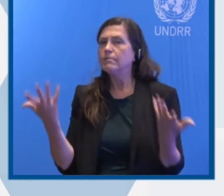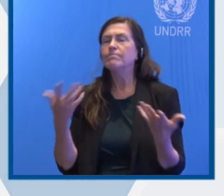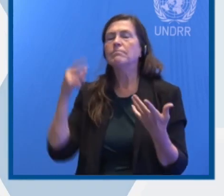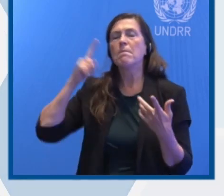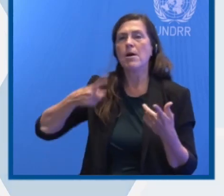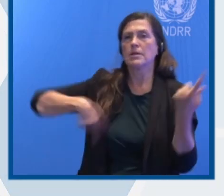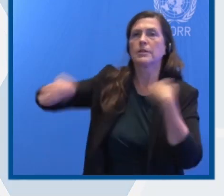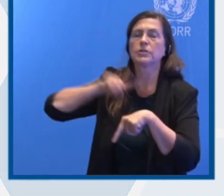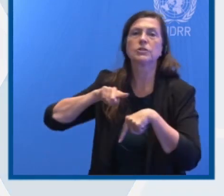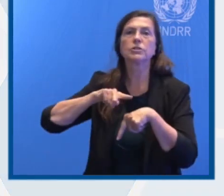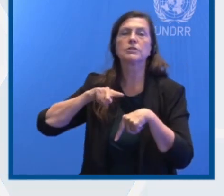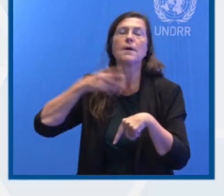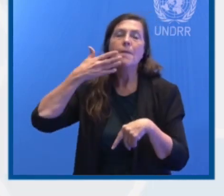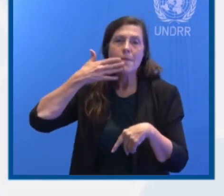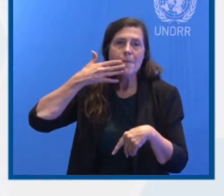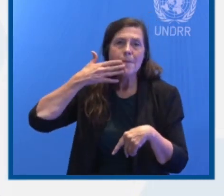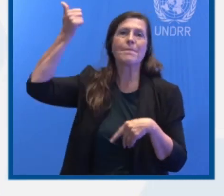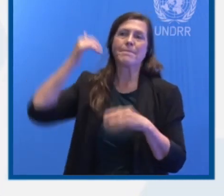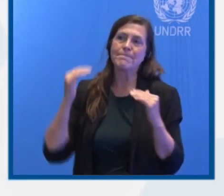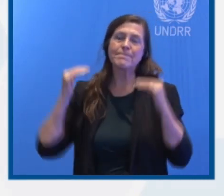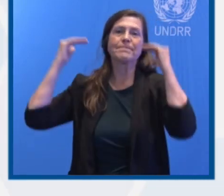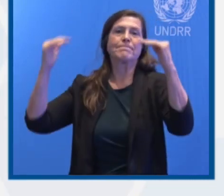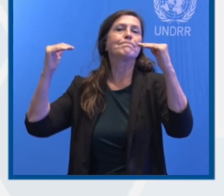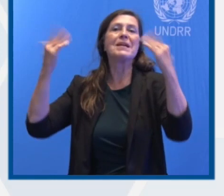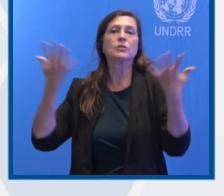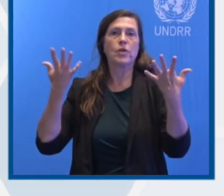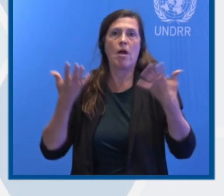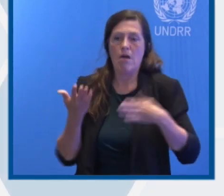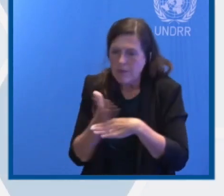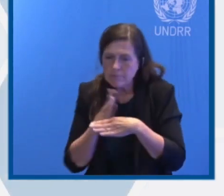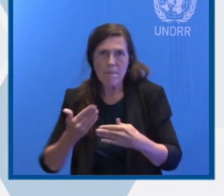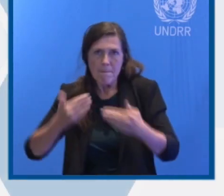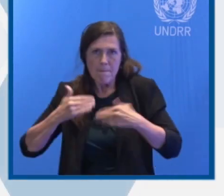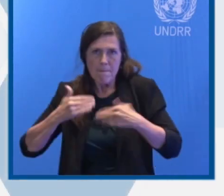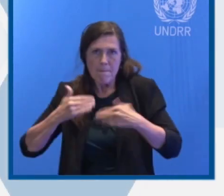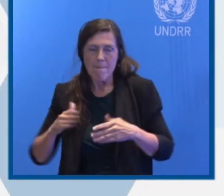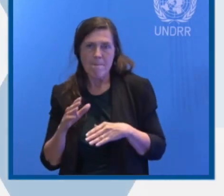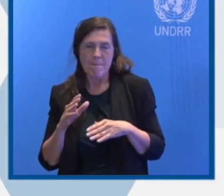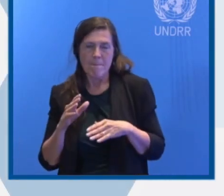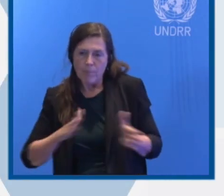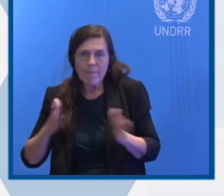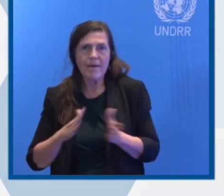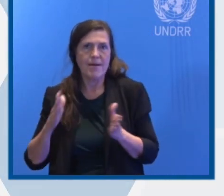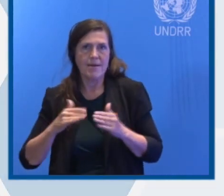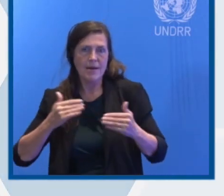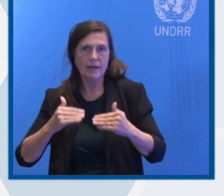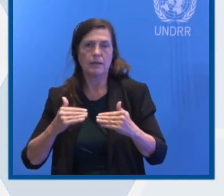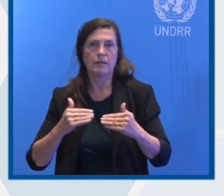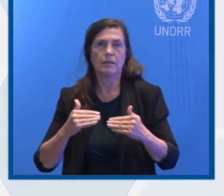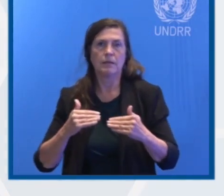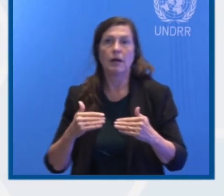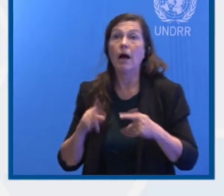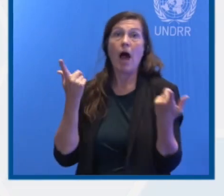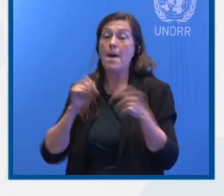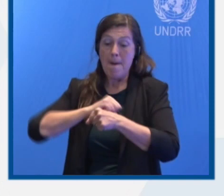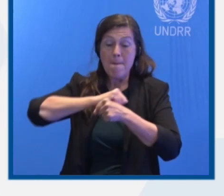It's very important. But on the other hand, pandemic stressed, COVID pandemic stressed, the need to move away from